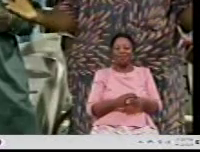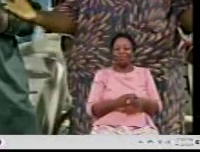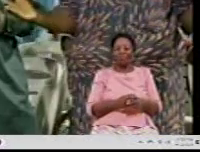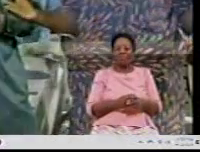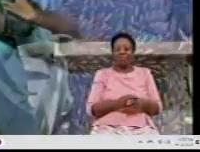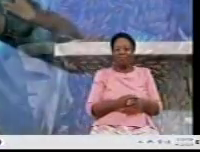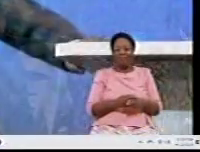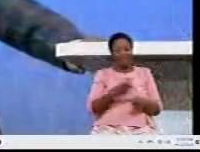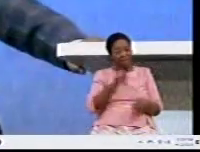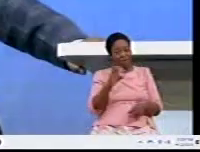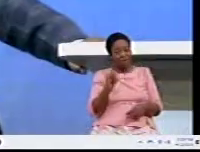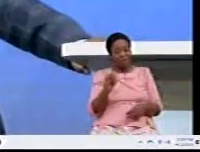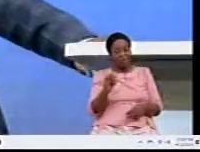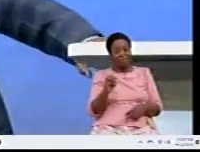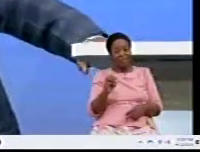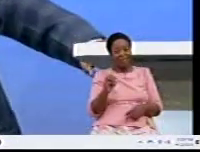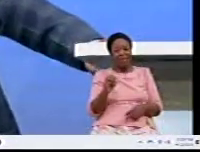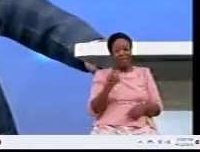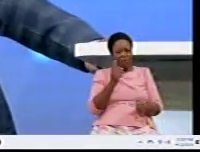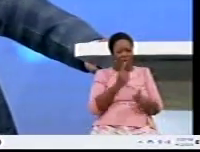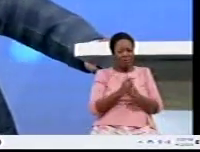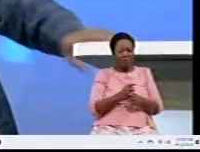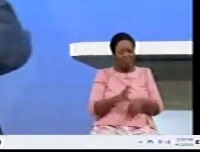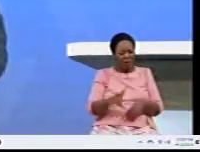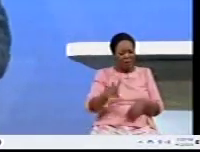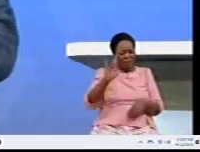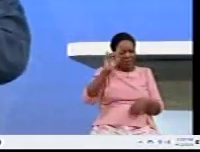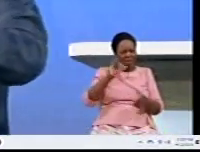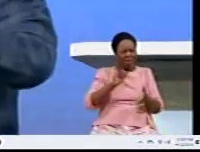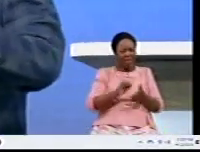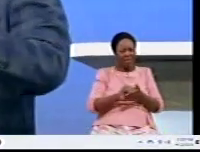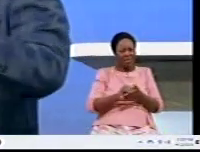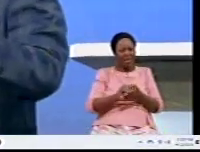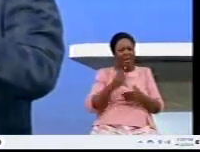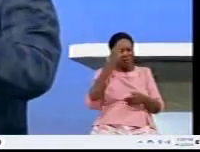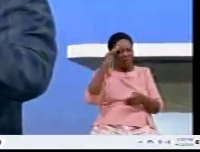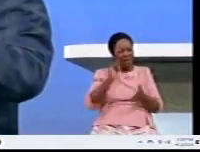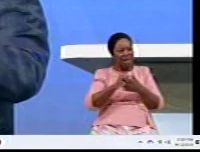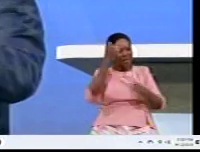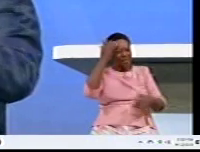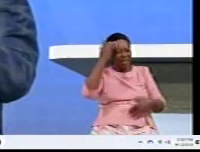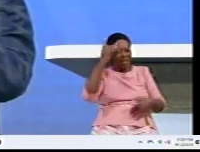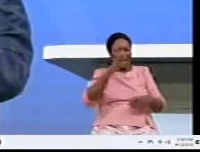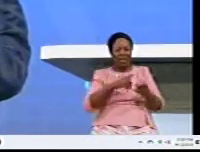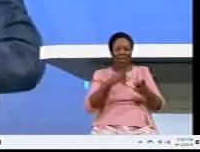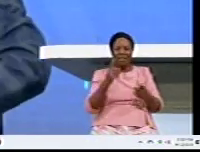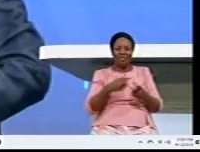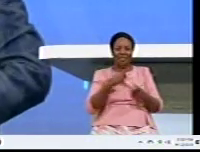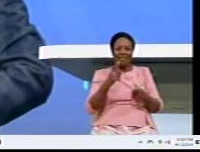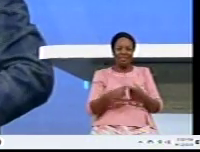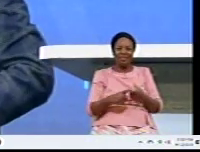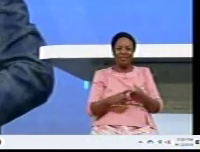And so identify that sickness and lay